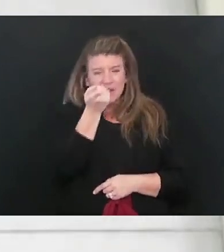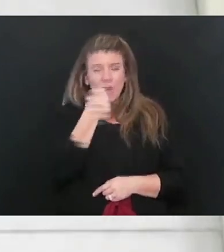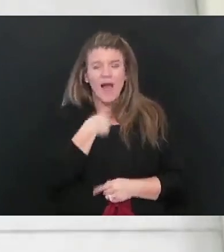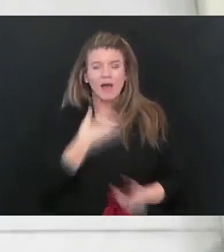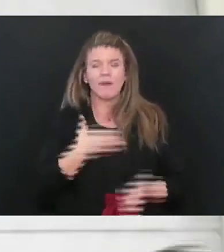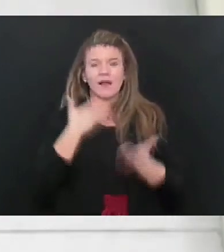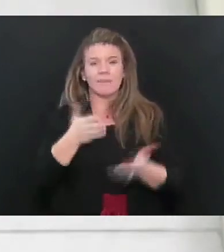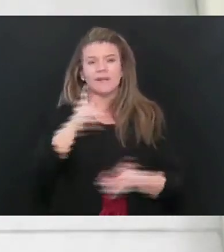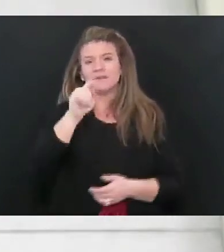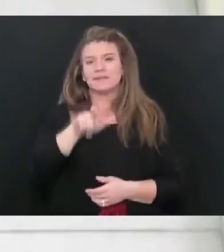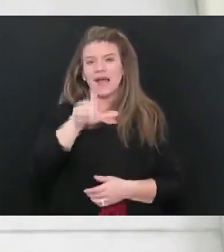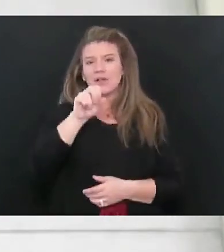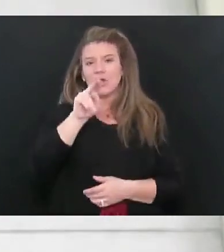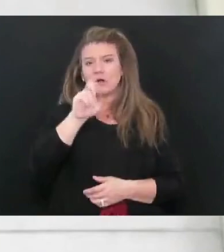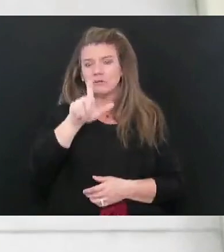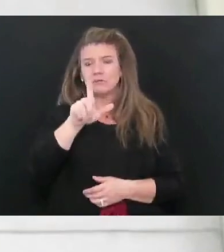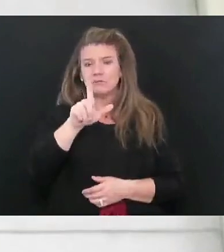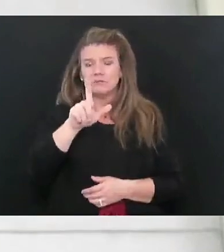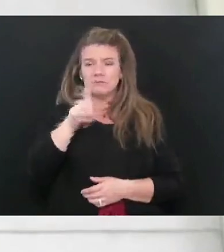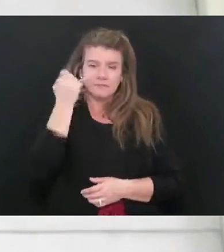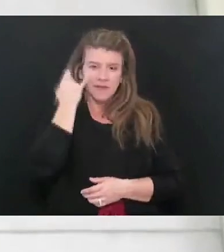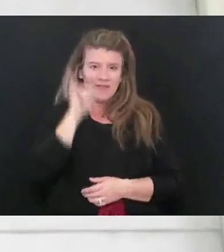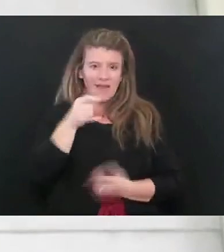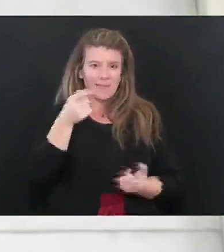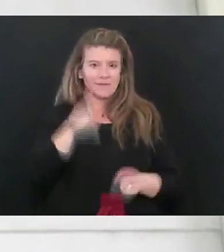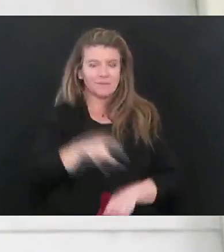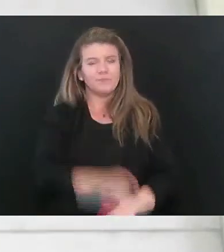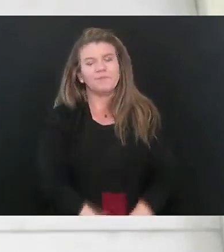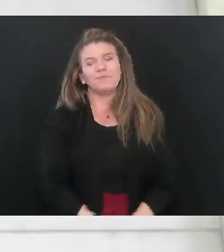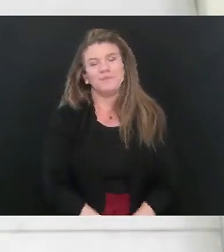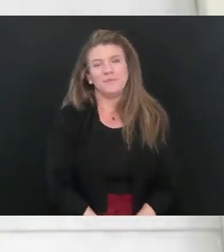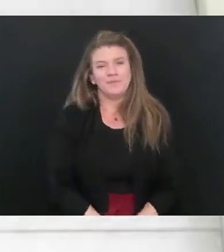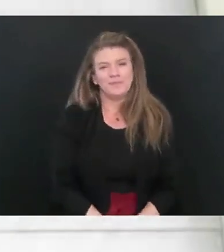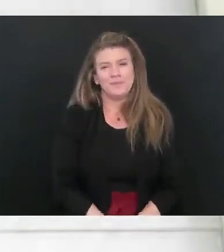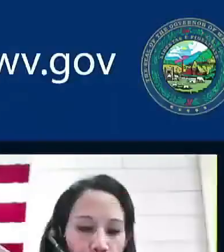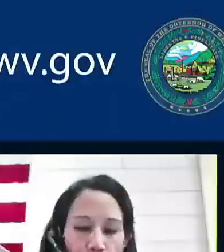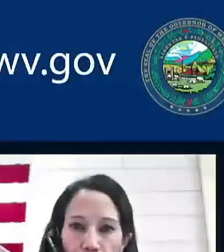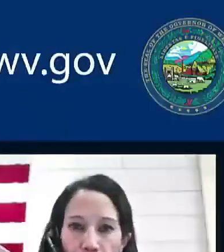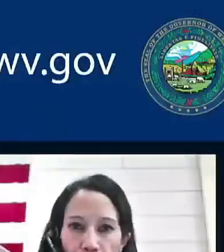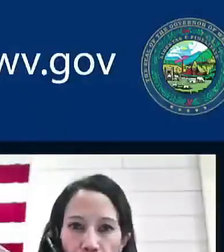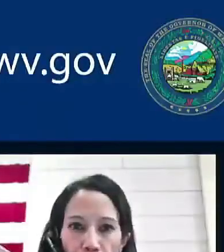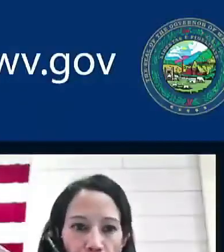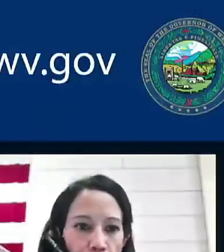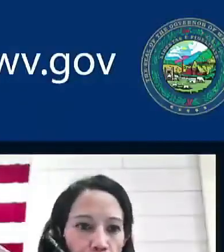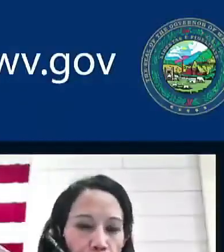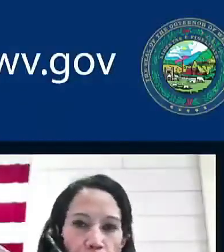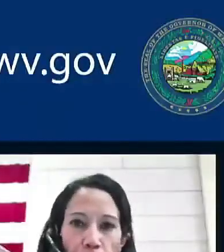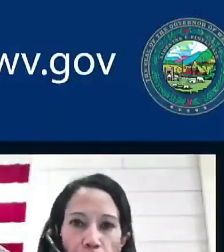a Tylenol if that's the case. But thanks. Come back to me, Jordan.